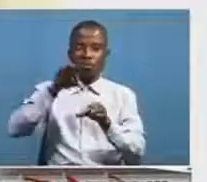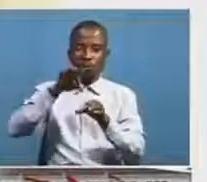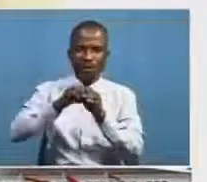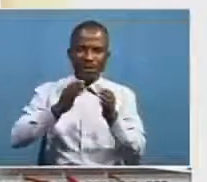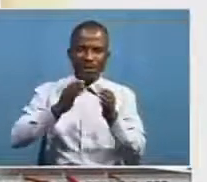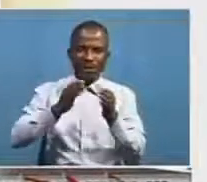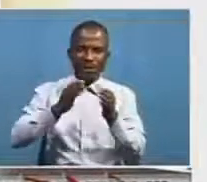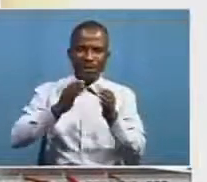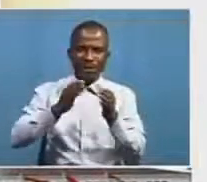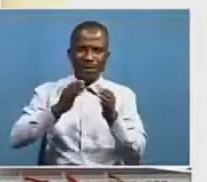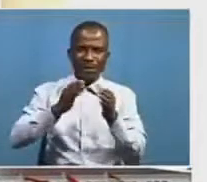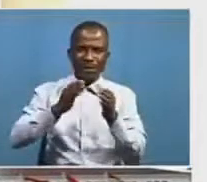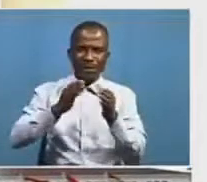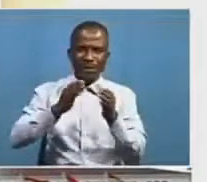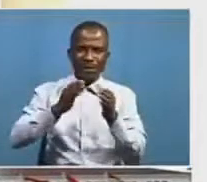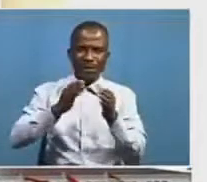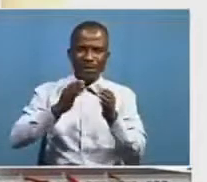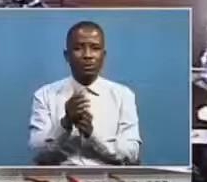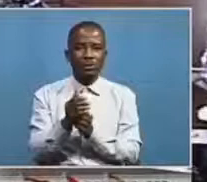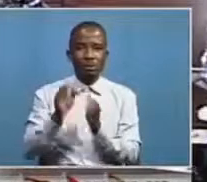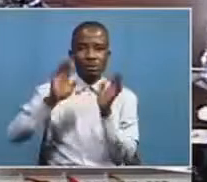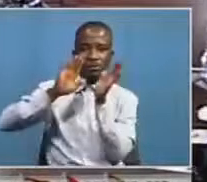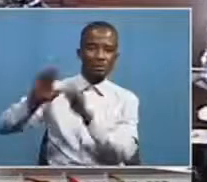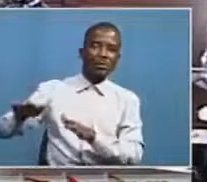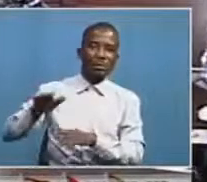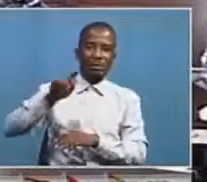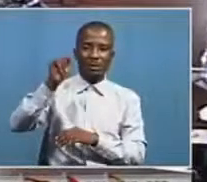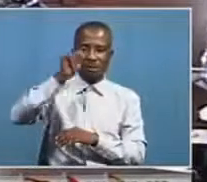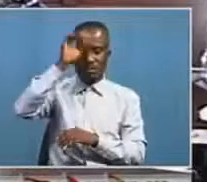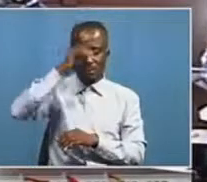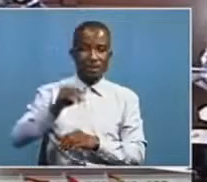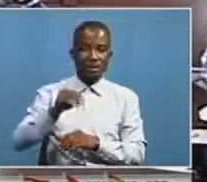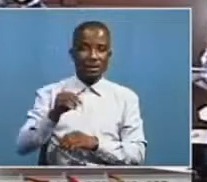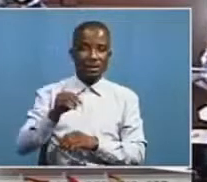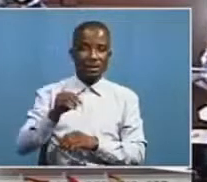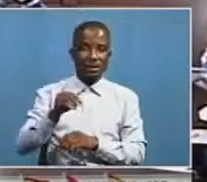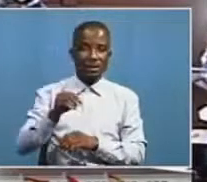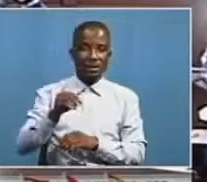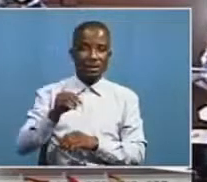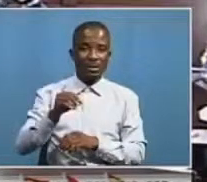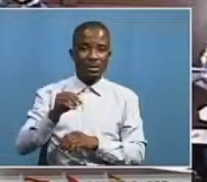the votes from Techim and South was